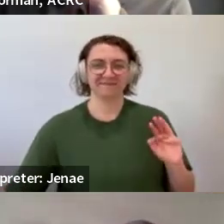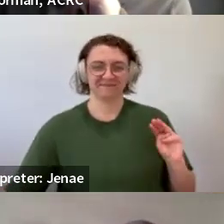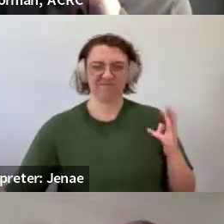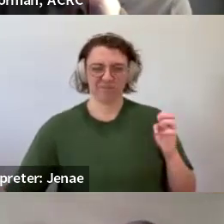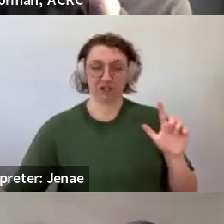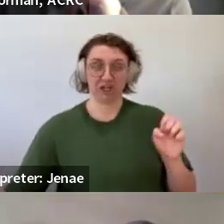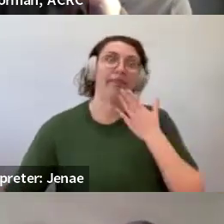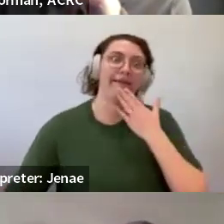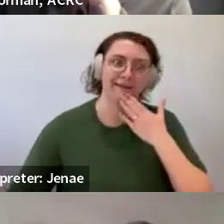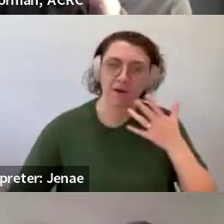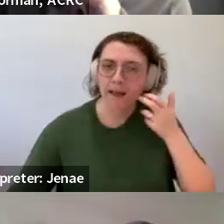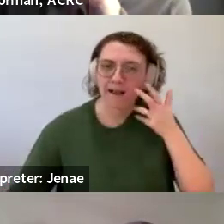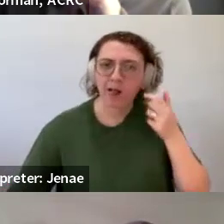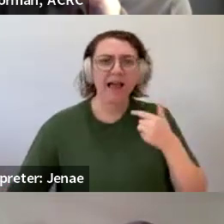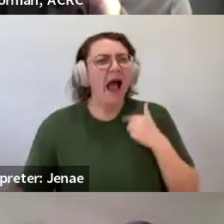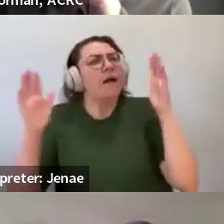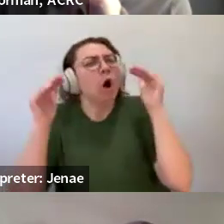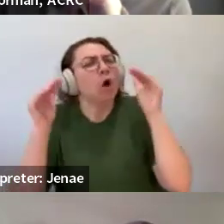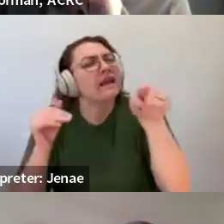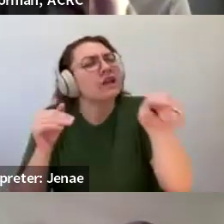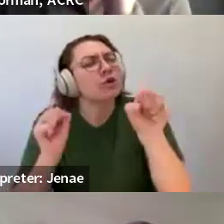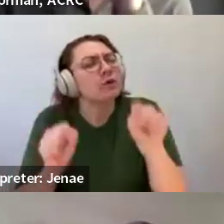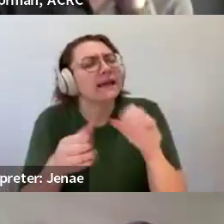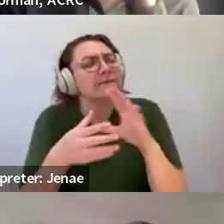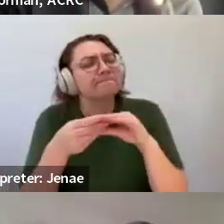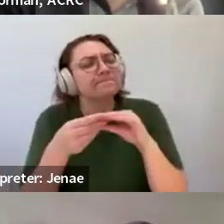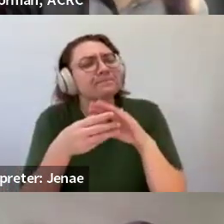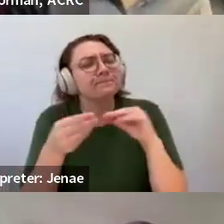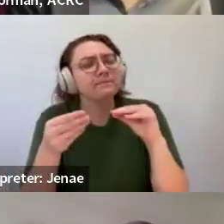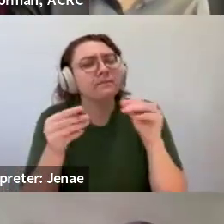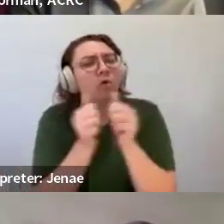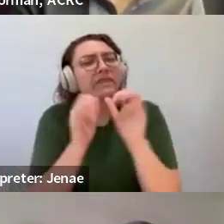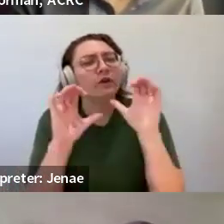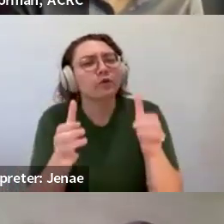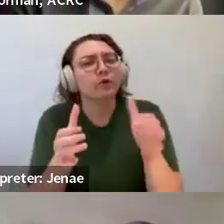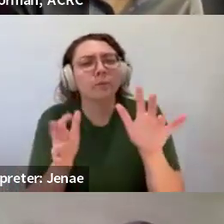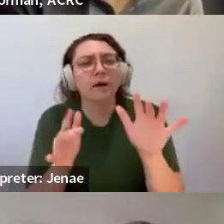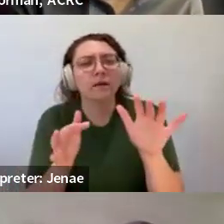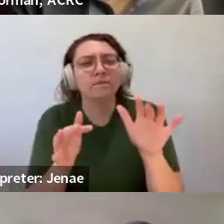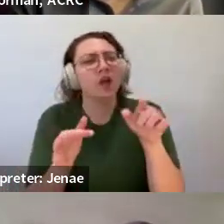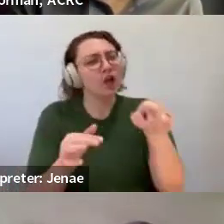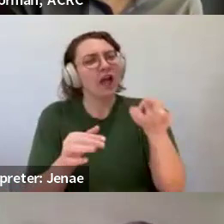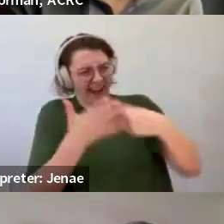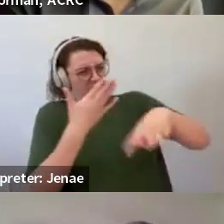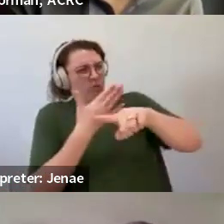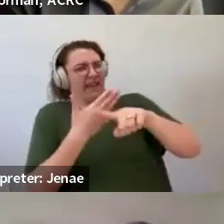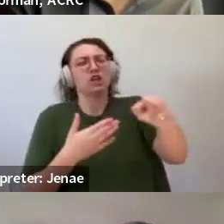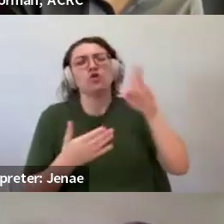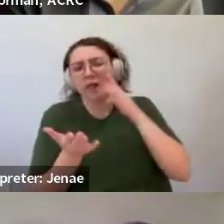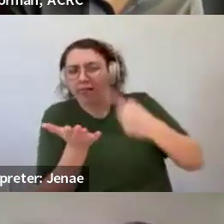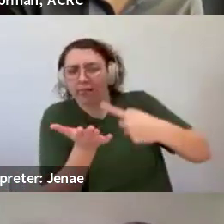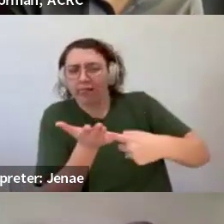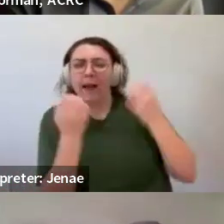Thank you, Michael. I'm hoping that you could share really quick with the group what you will be covering next week as far as our